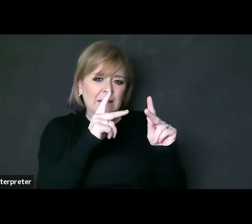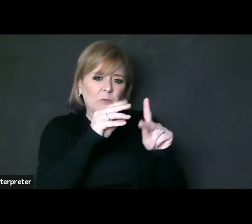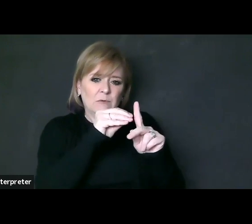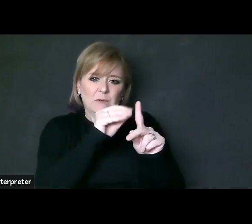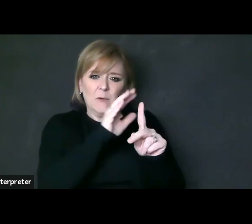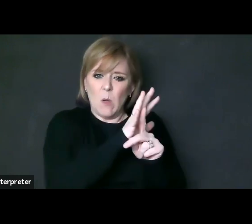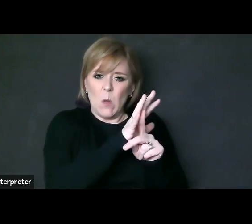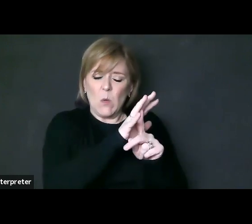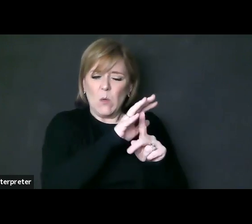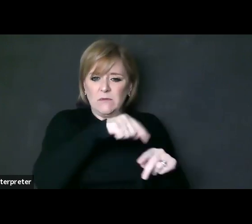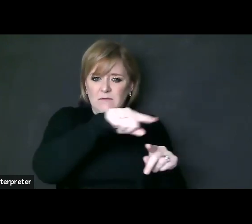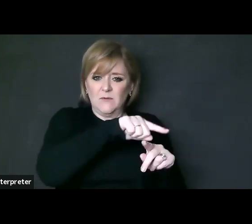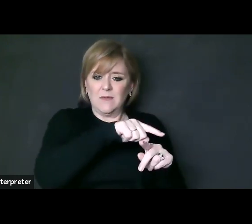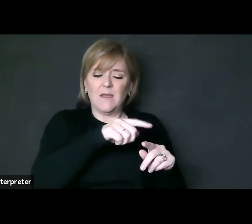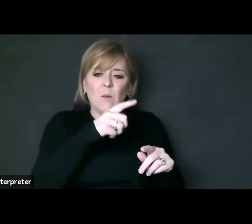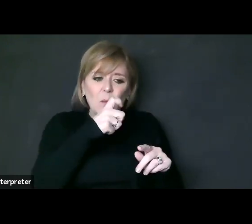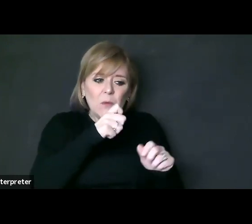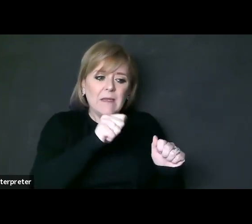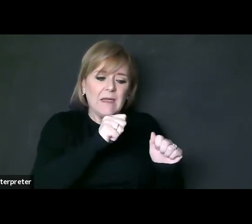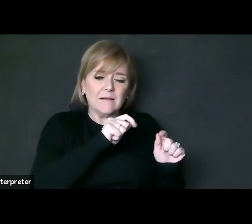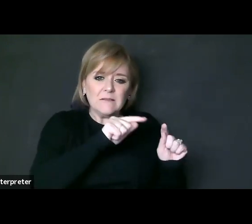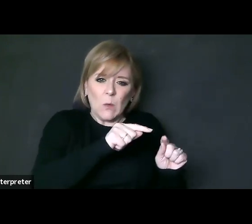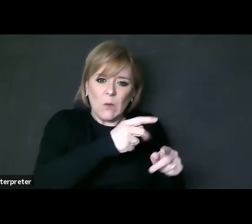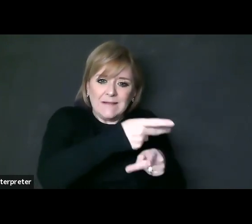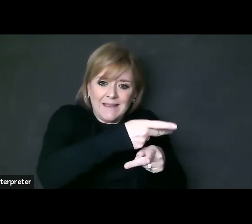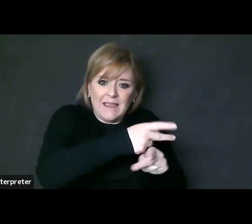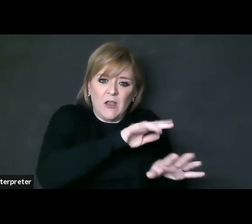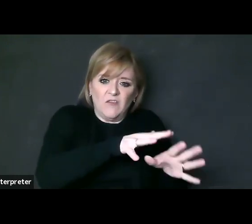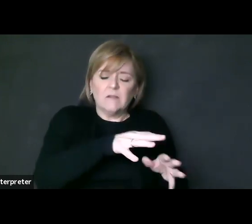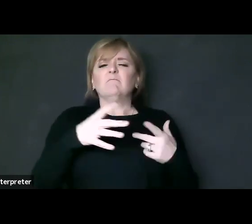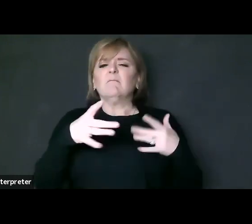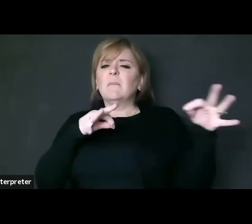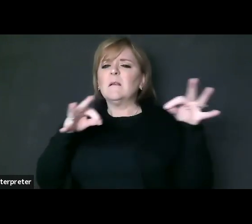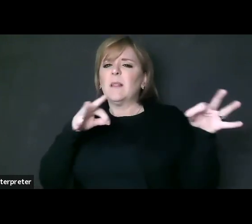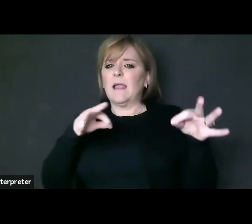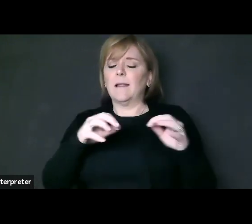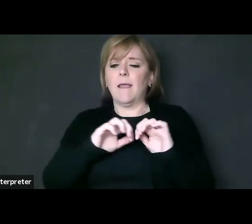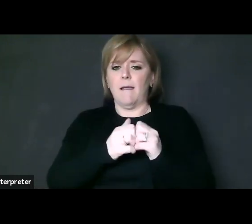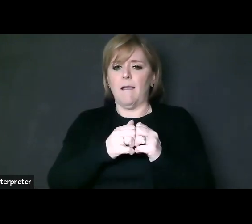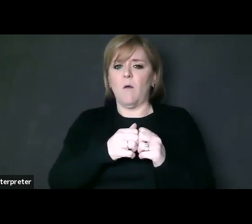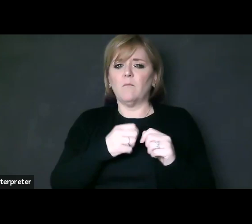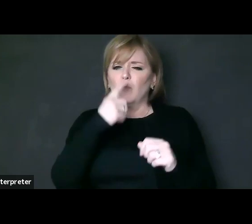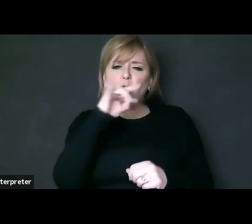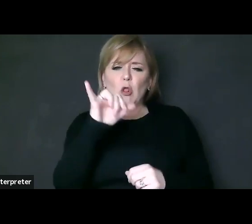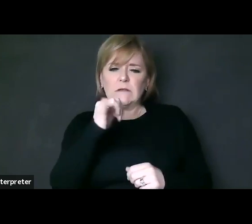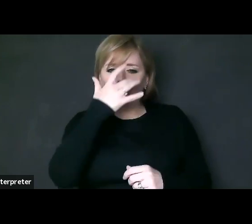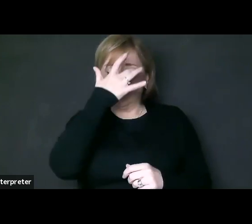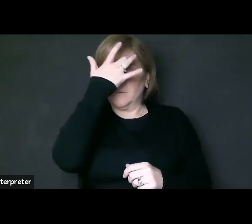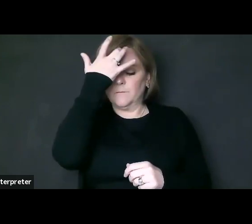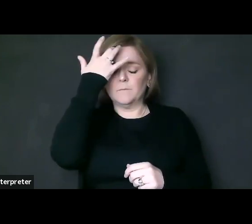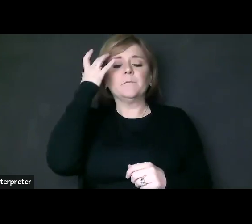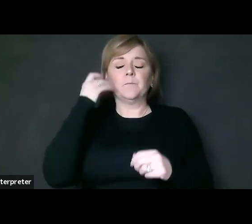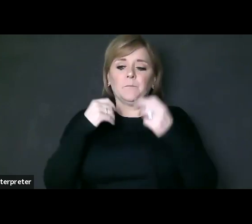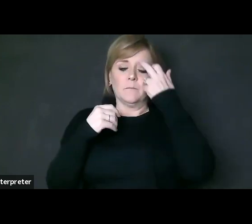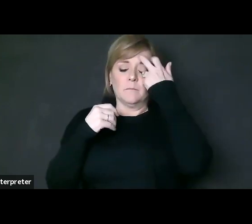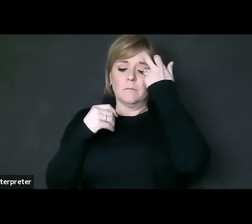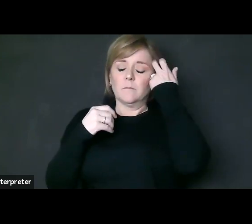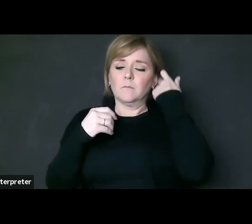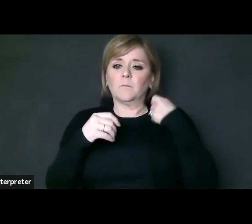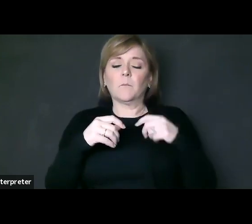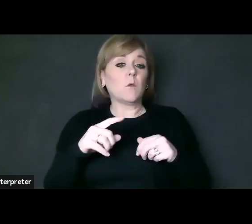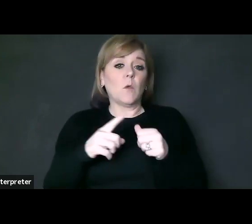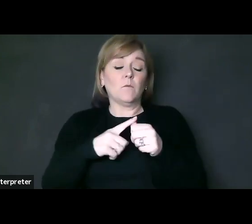appropriate emergency medical care. I'm going to go into a little bit how we do that and what that looks like. The response begins with